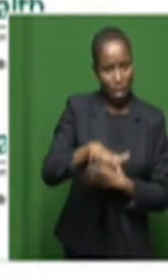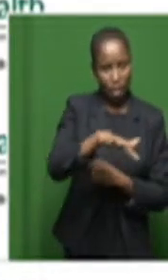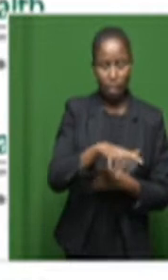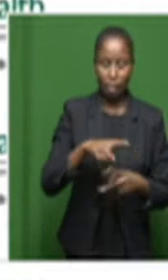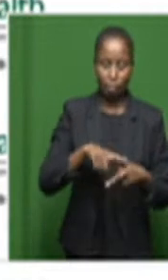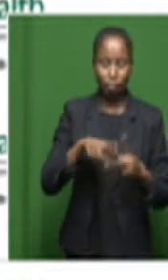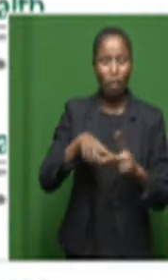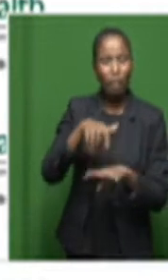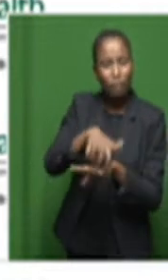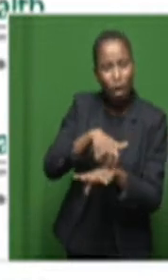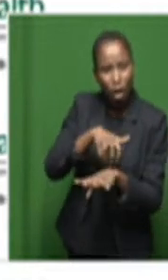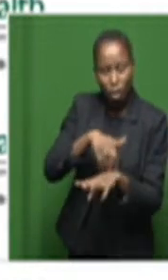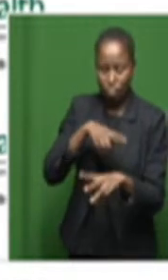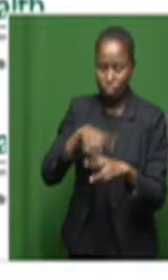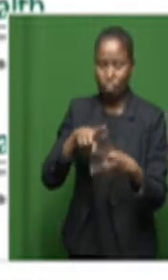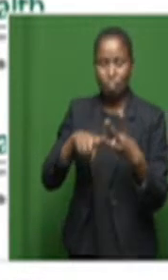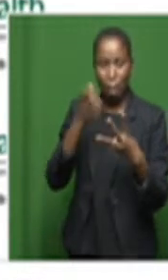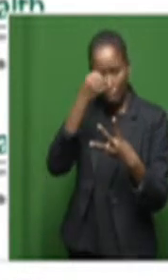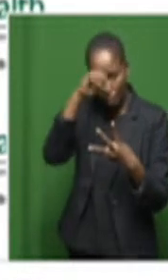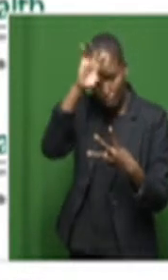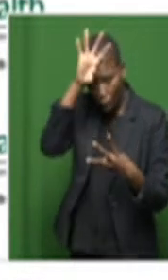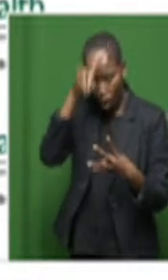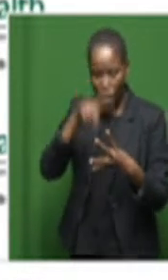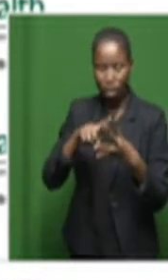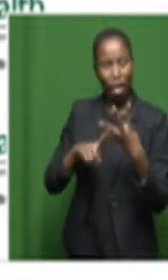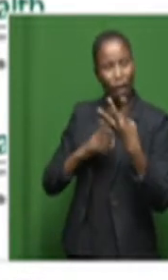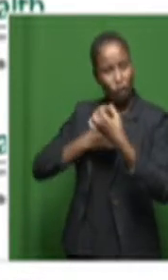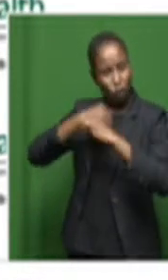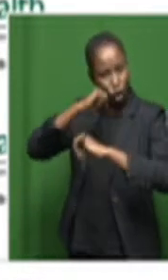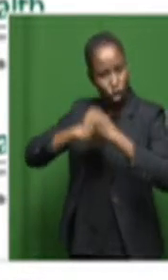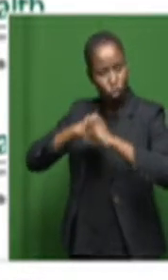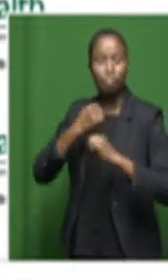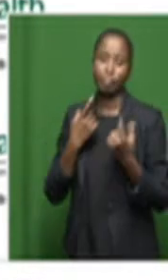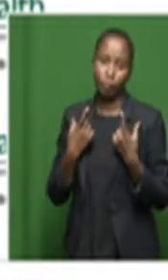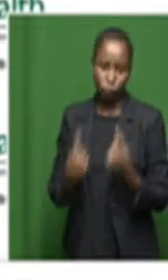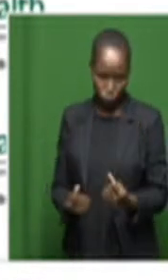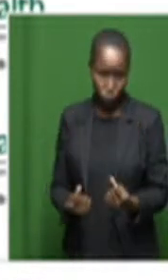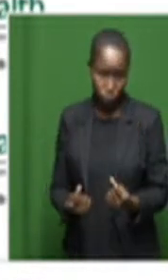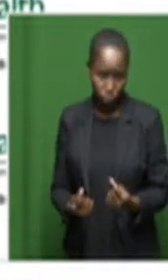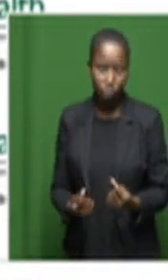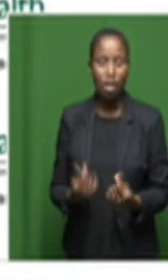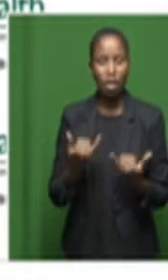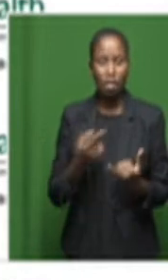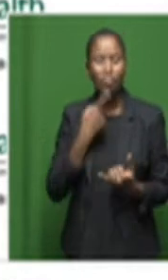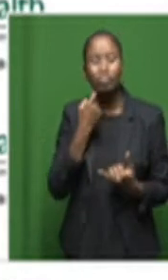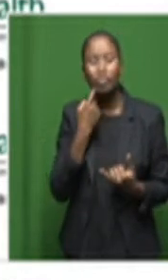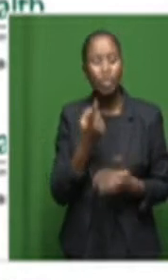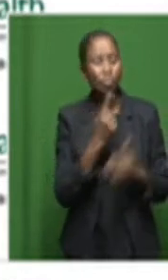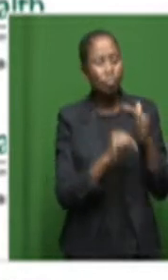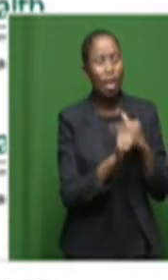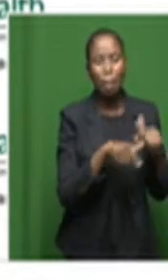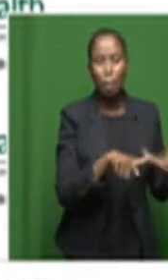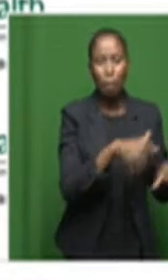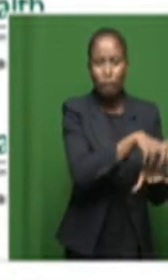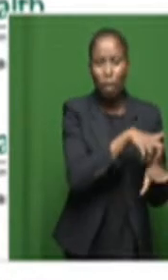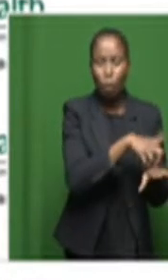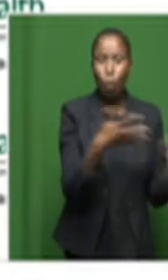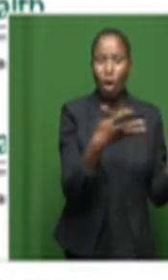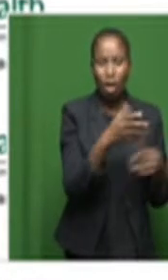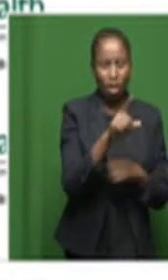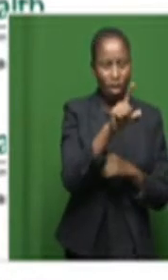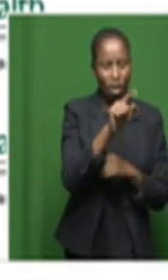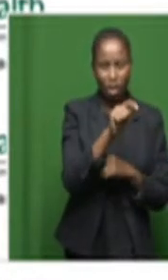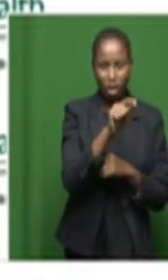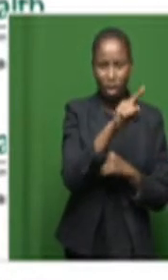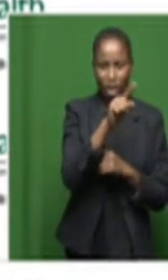mines, at factories. Just last week, I was with the MSC for Limpopo at farms in Zanin area,